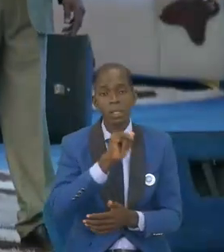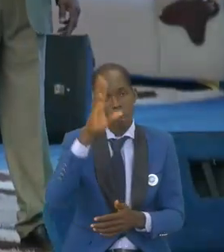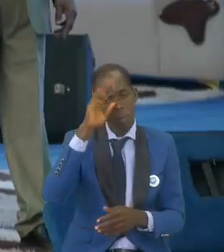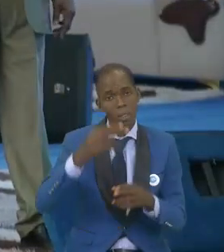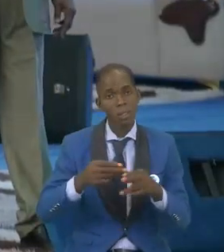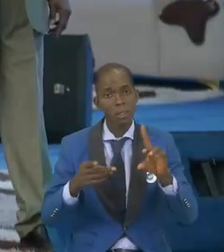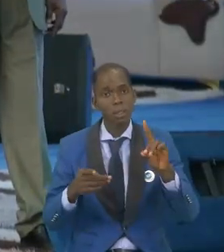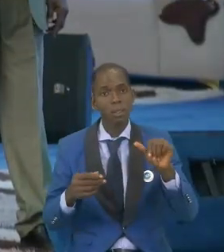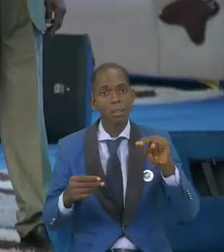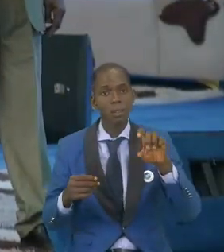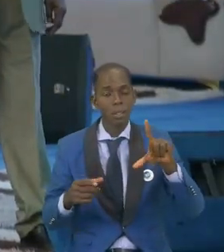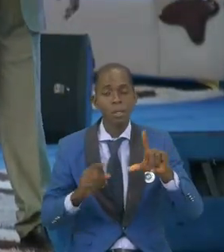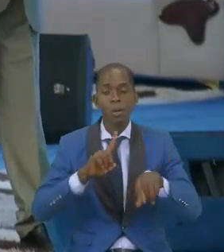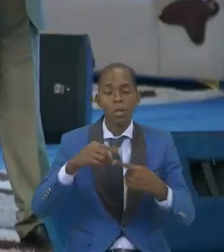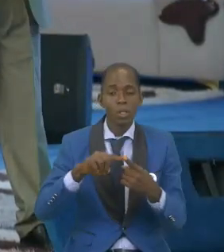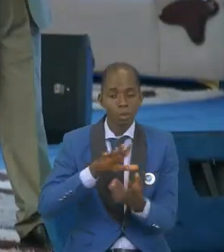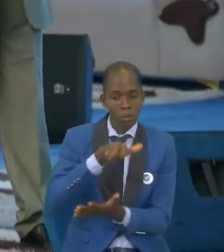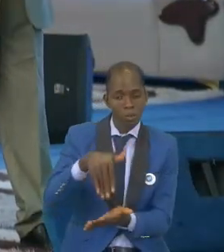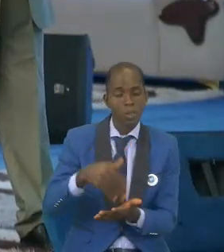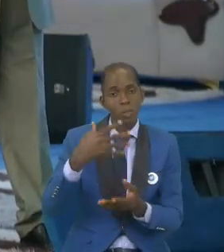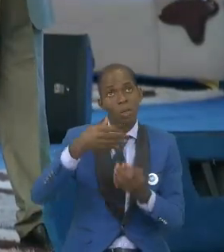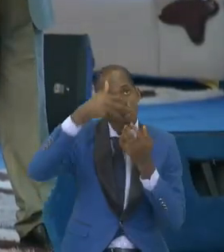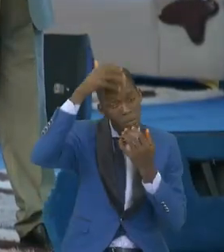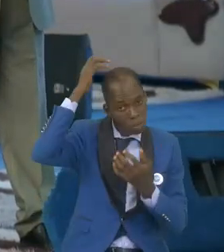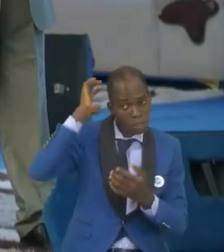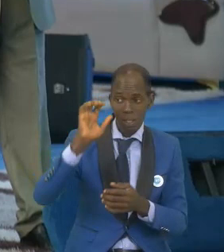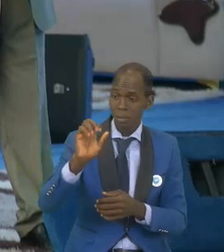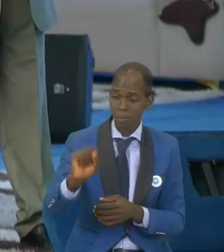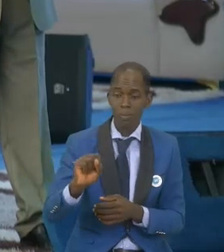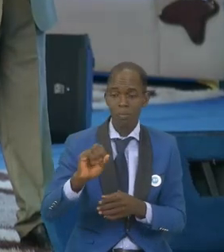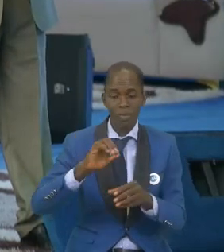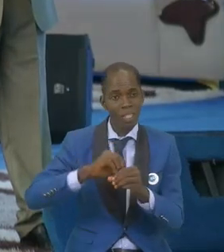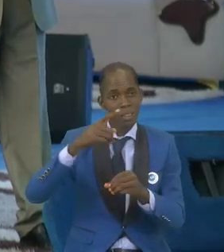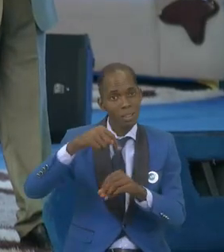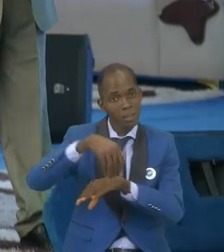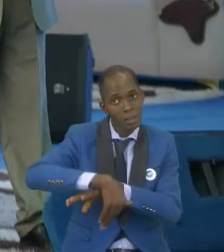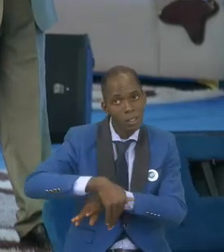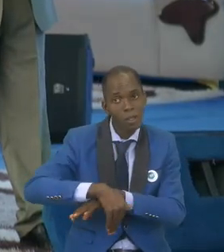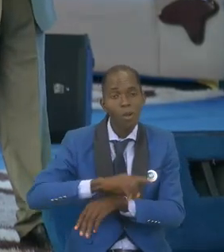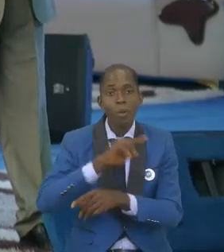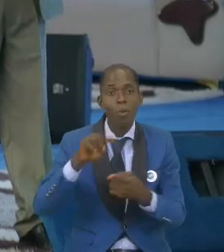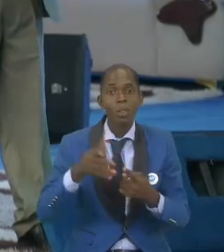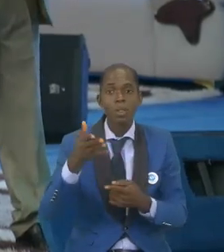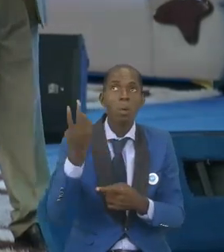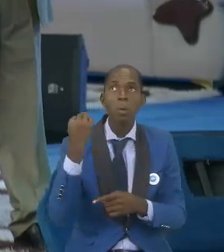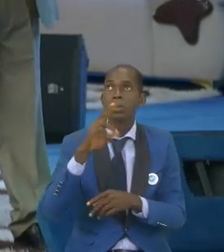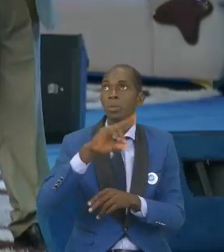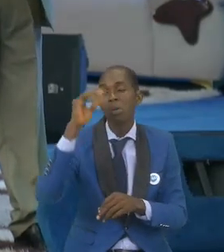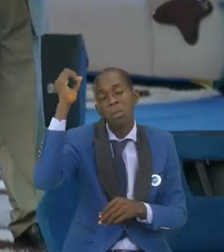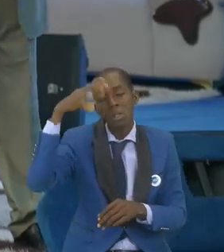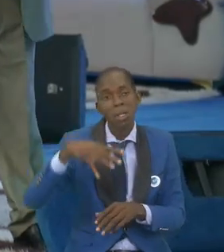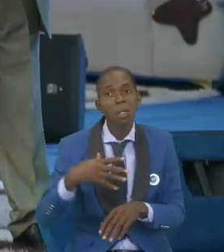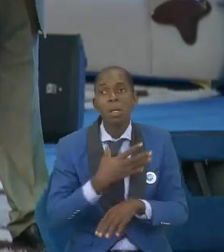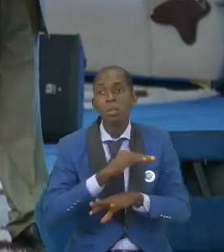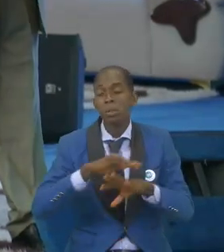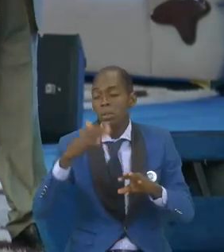and in the midst of those lions, in the night, when there was no light, and he didn't know what